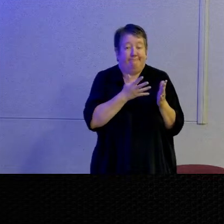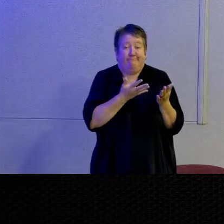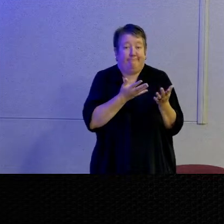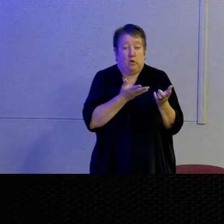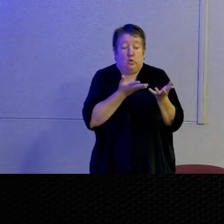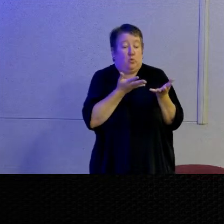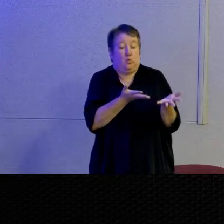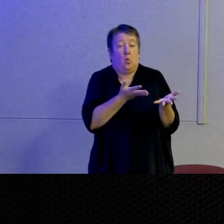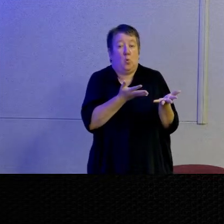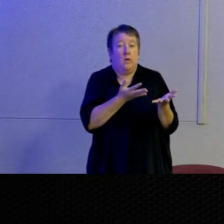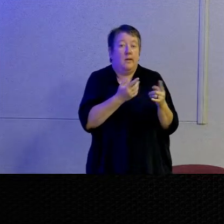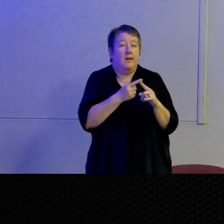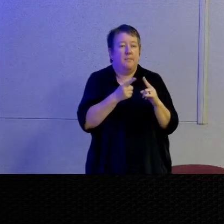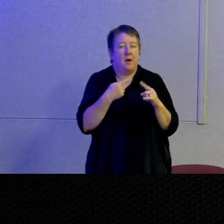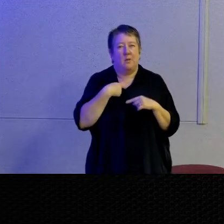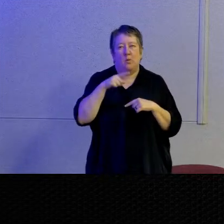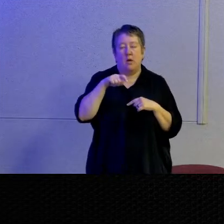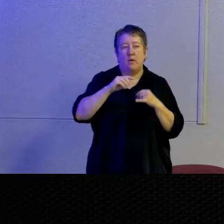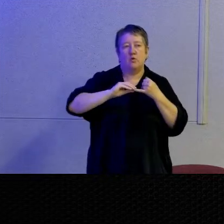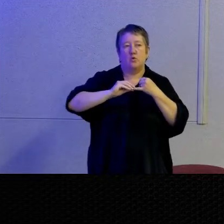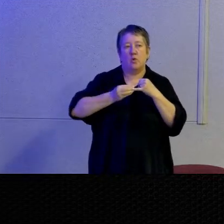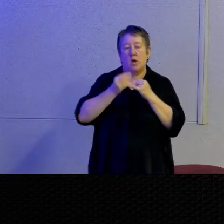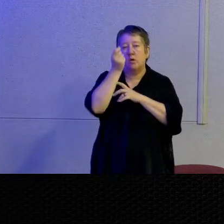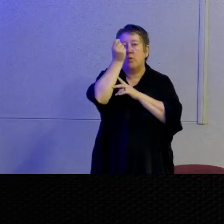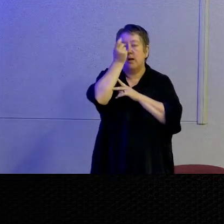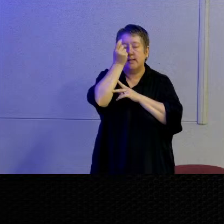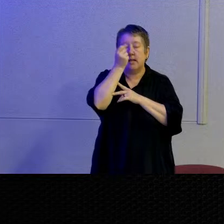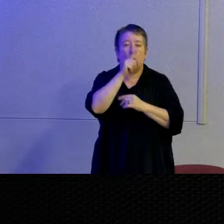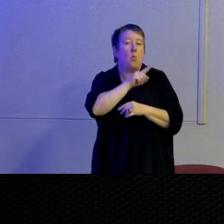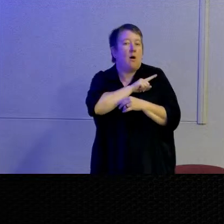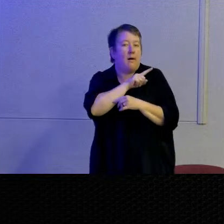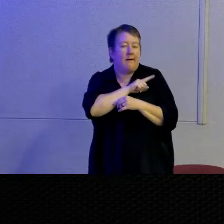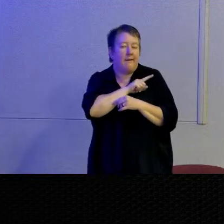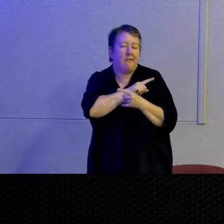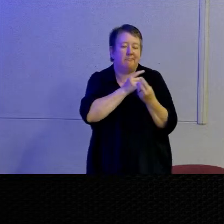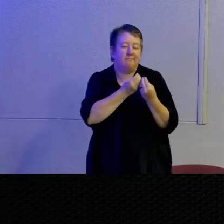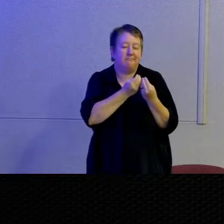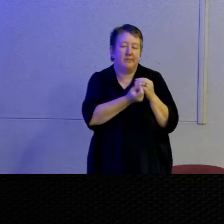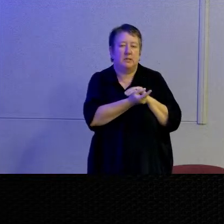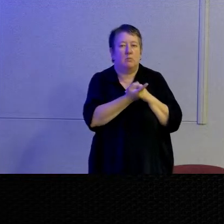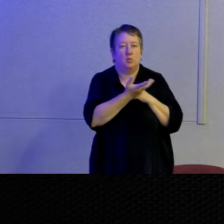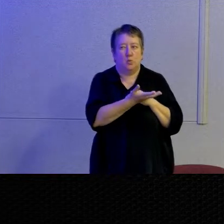but we have to try to understand why things are that way.